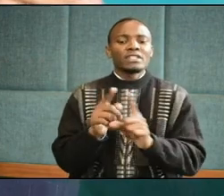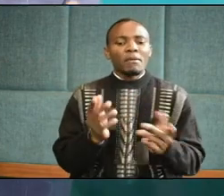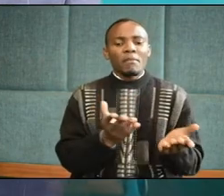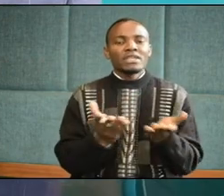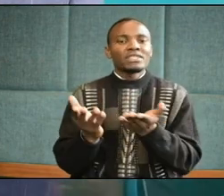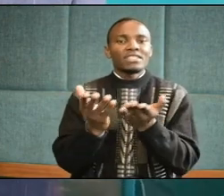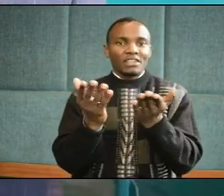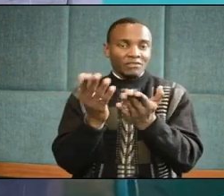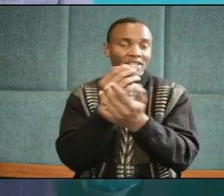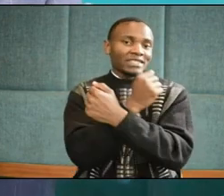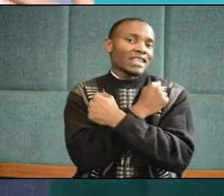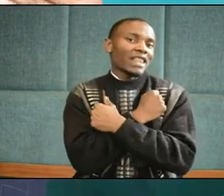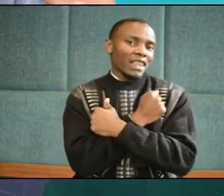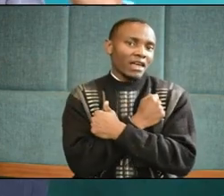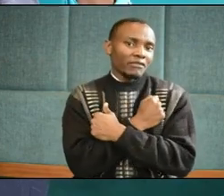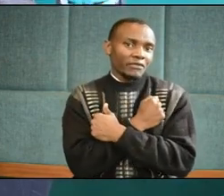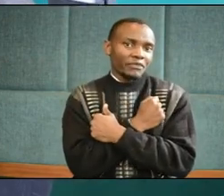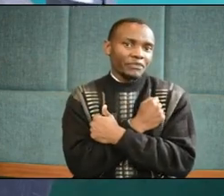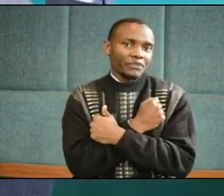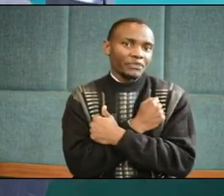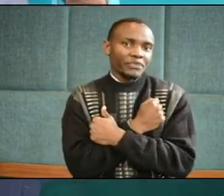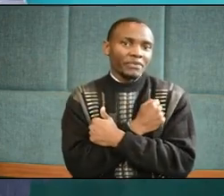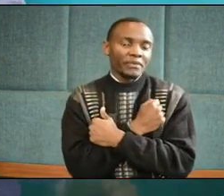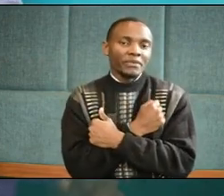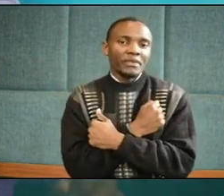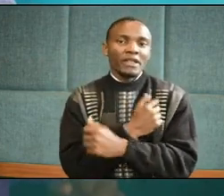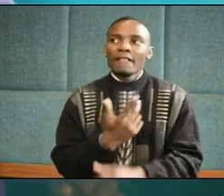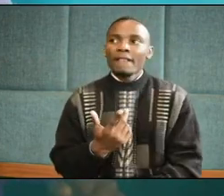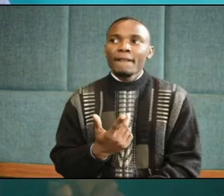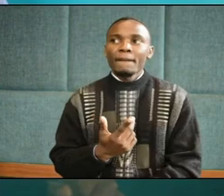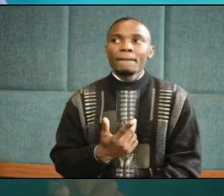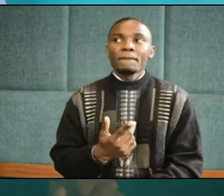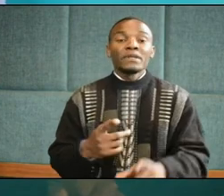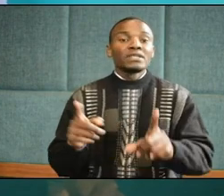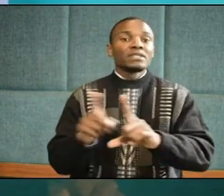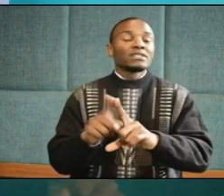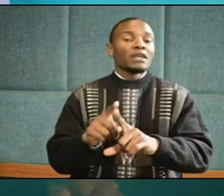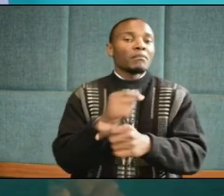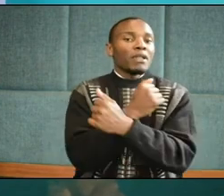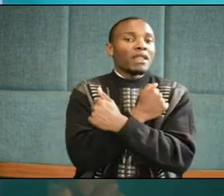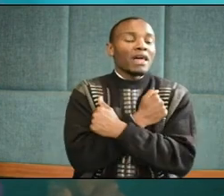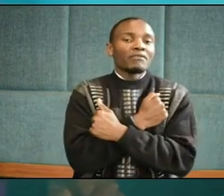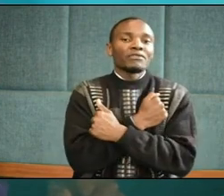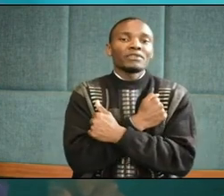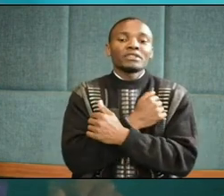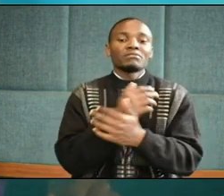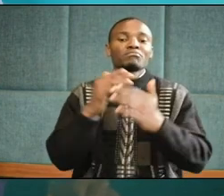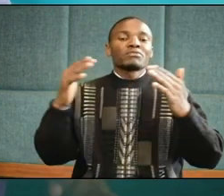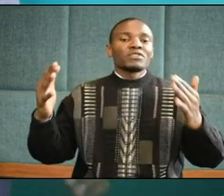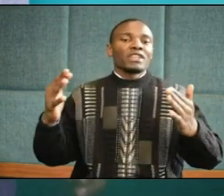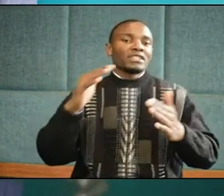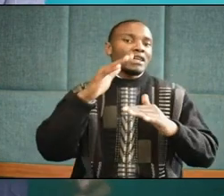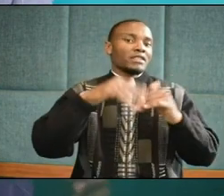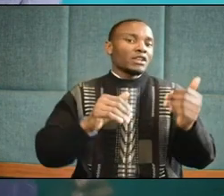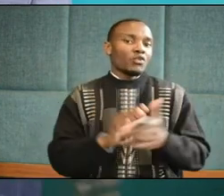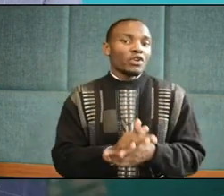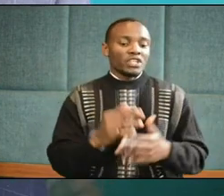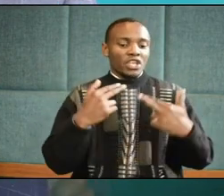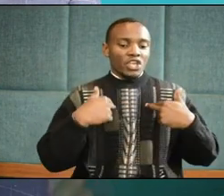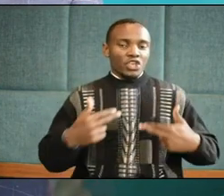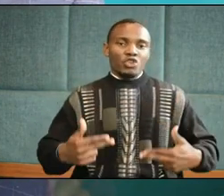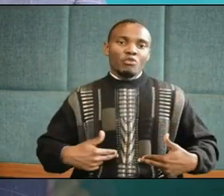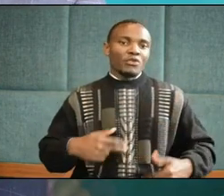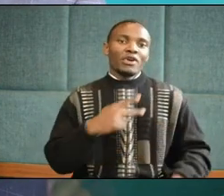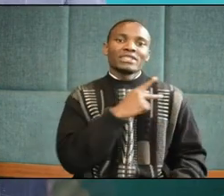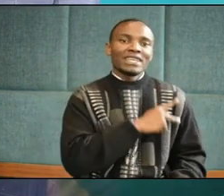sacrificing love, which is superior than human courtesy and kindness